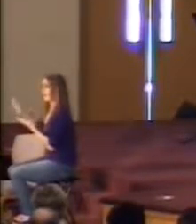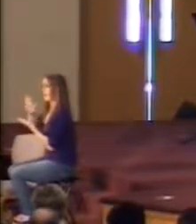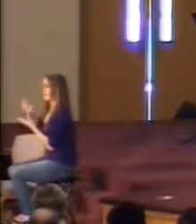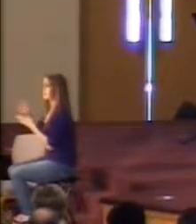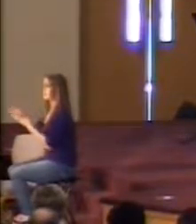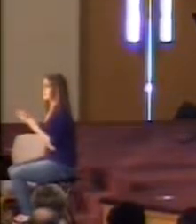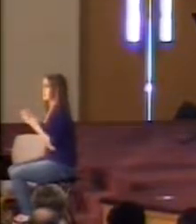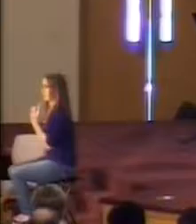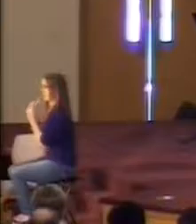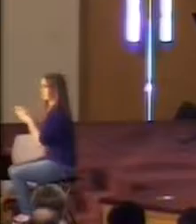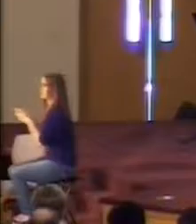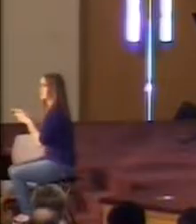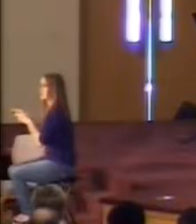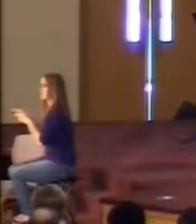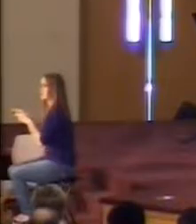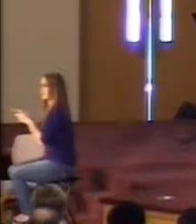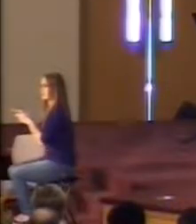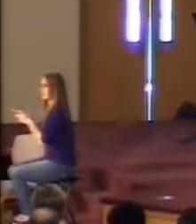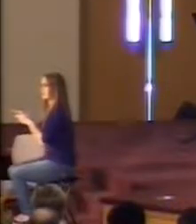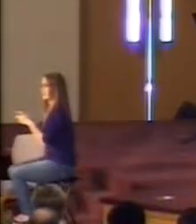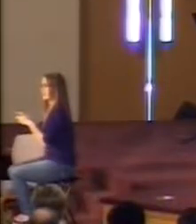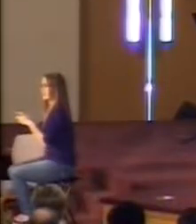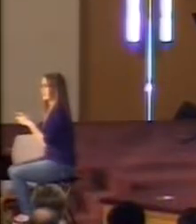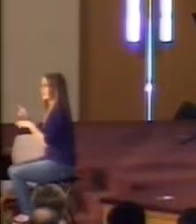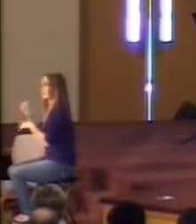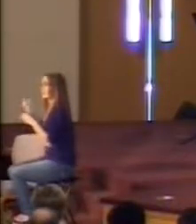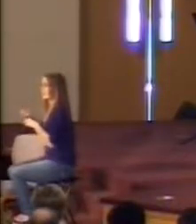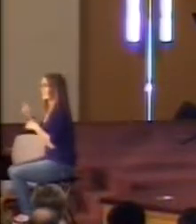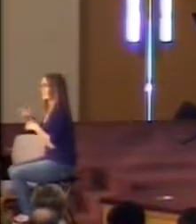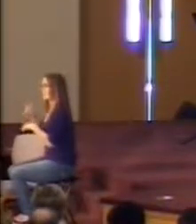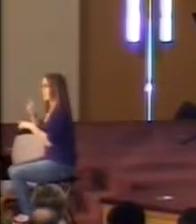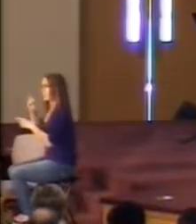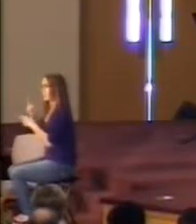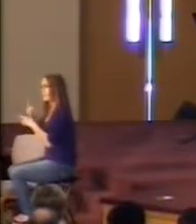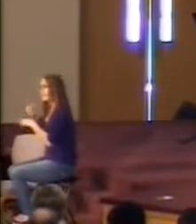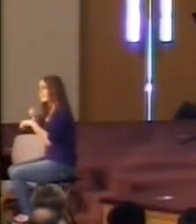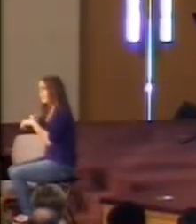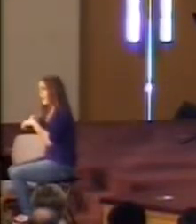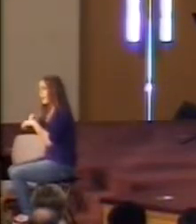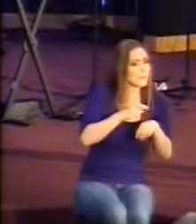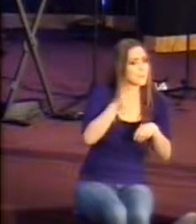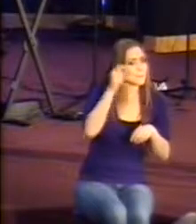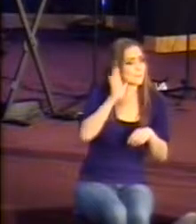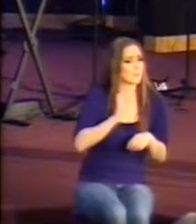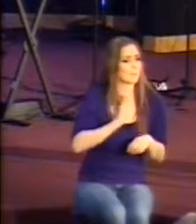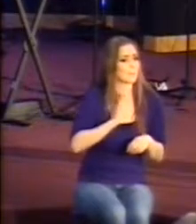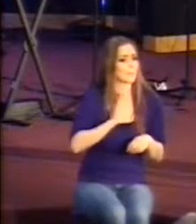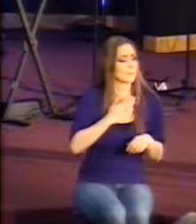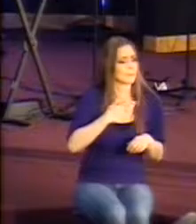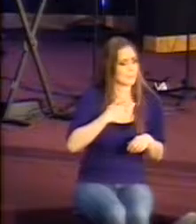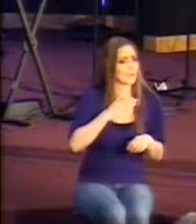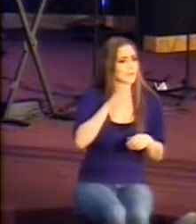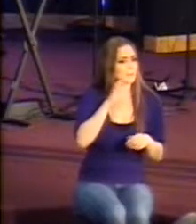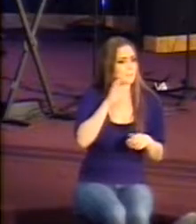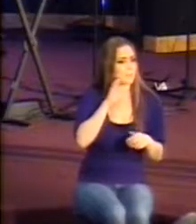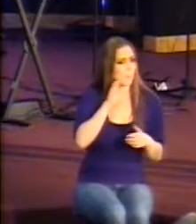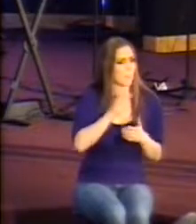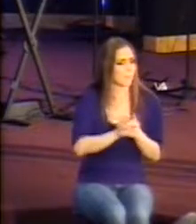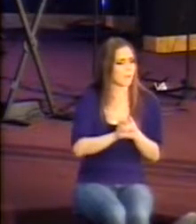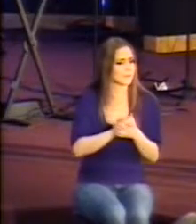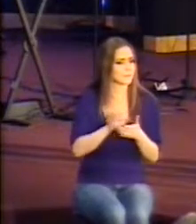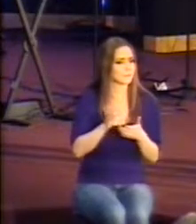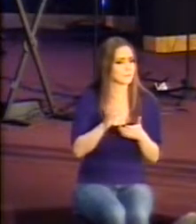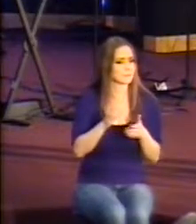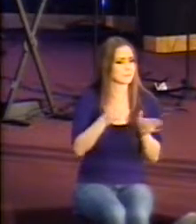of time for my partner to be in ministry, to be ready to join me. Tabby and I went to Florida Christian College to